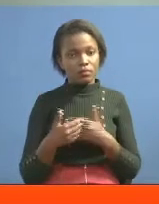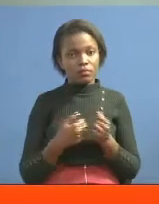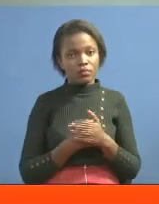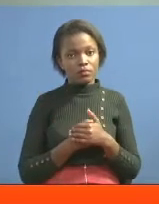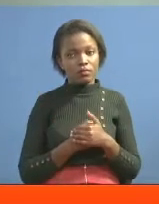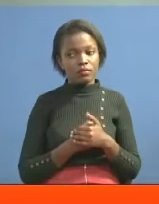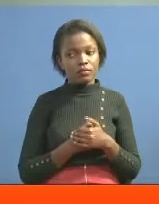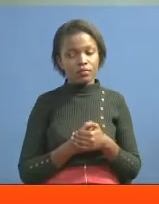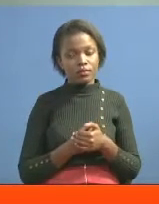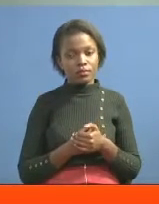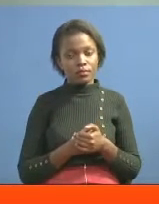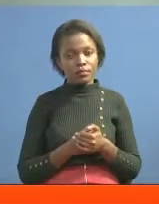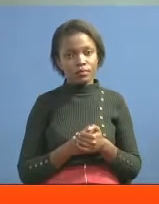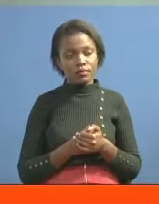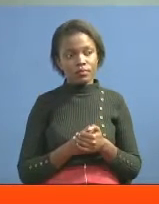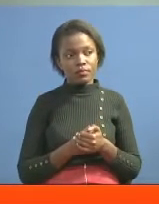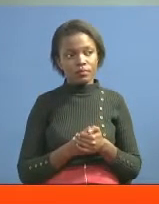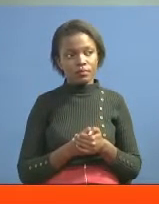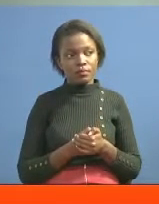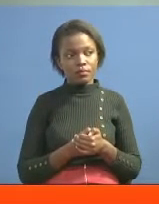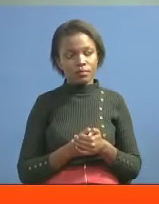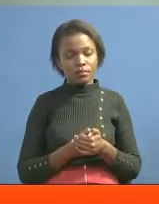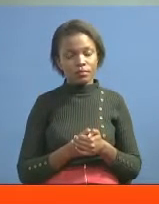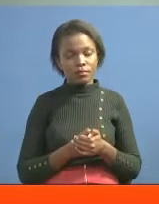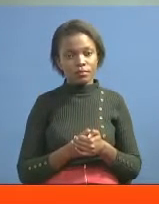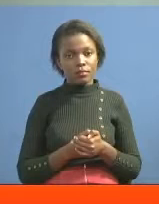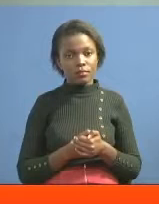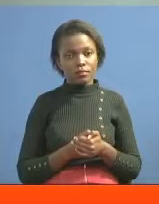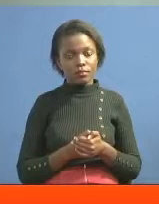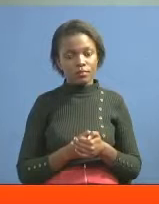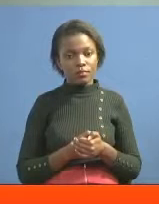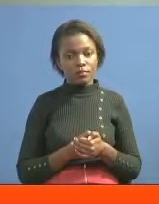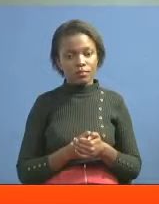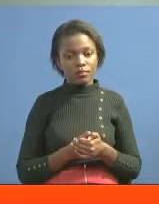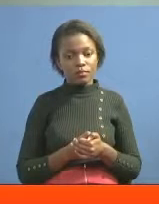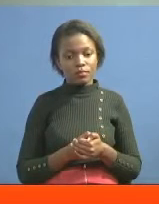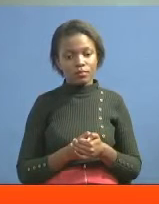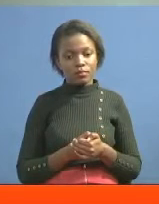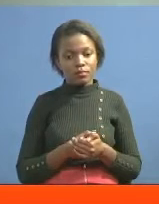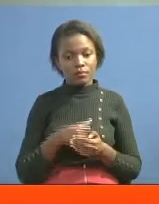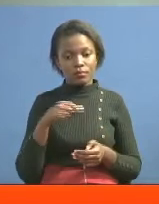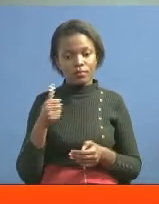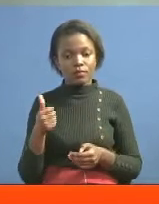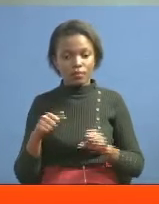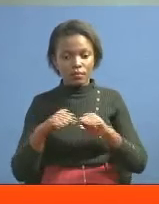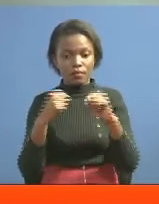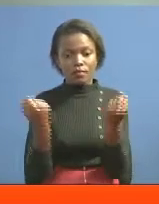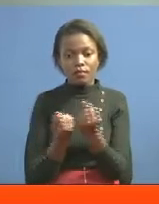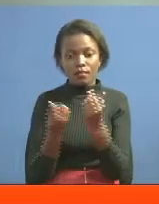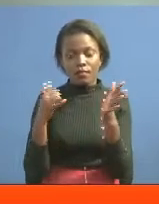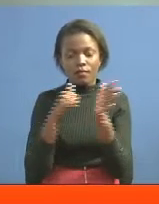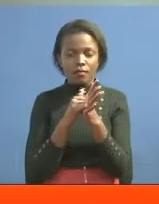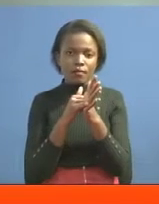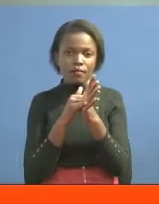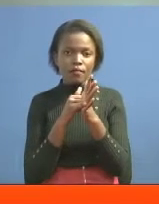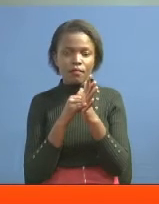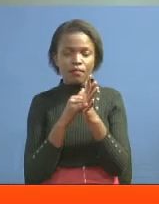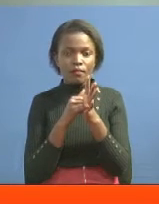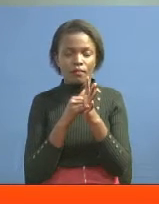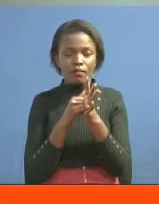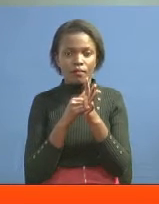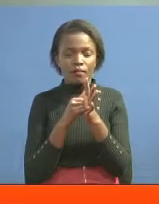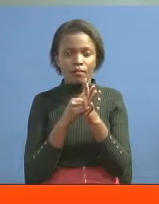and tourism industries, which have been hard hit, as you say. Are there any other sectors in the country that have been hard hit that we